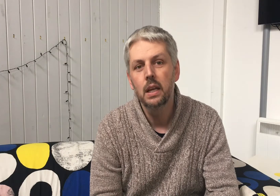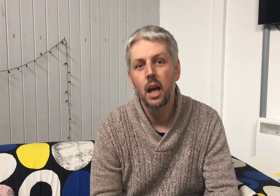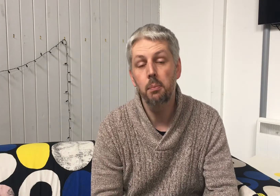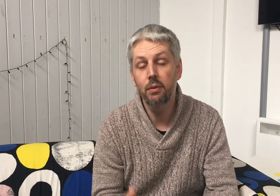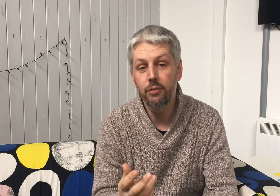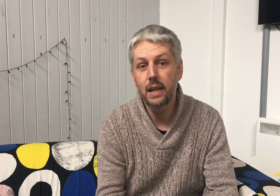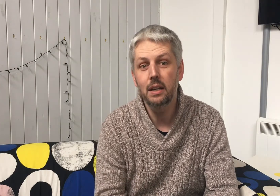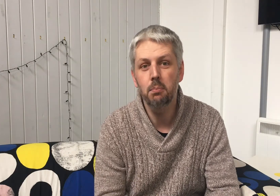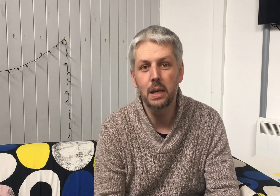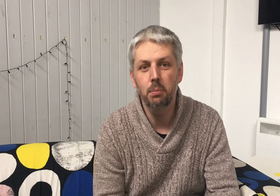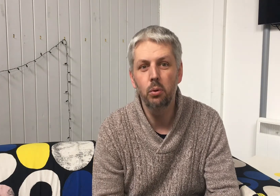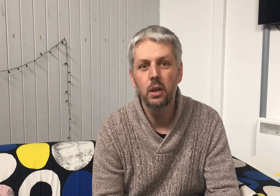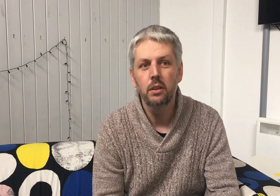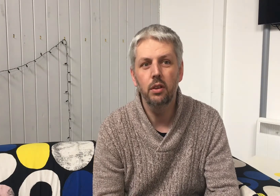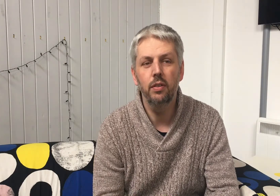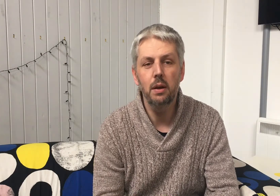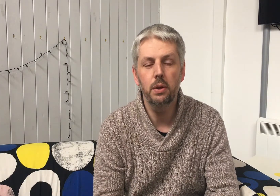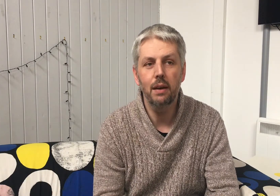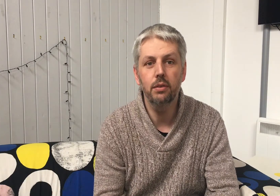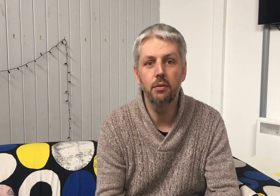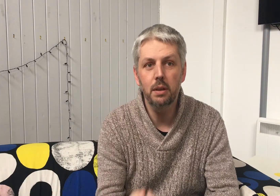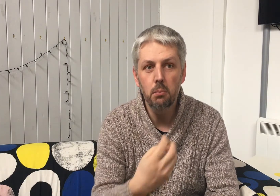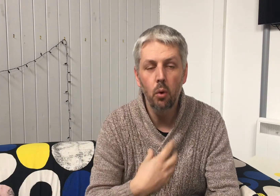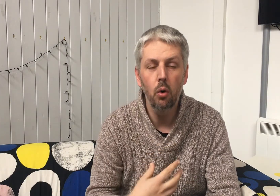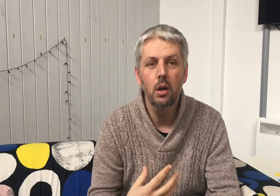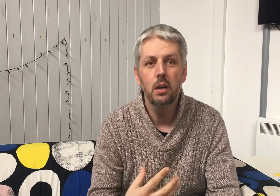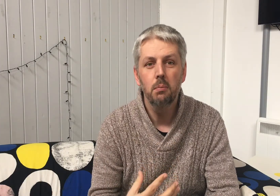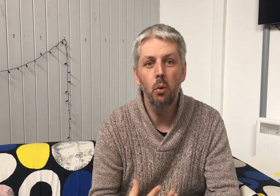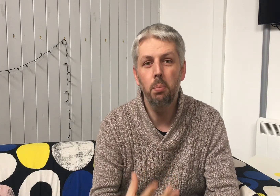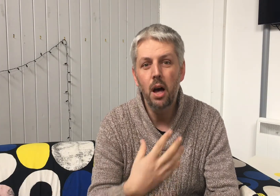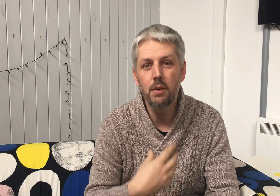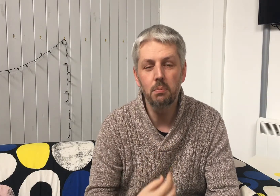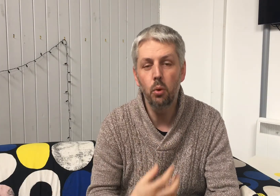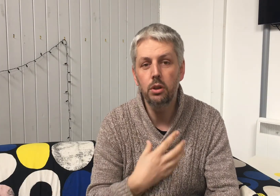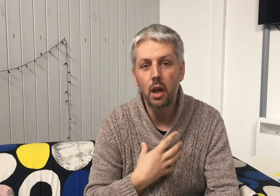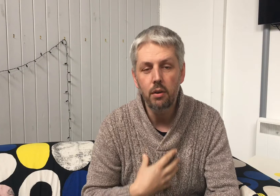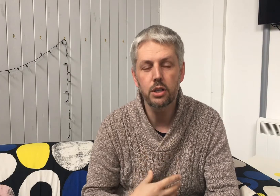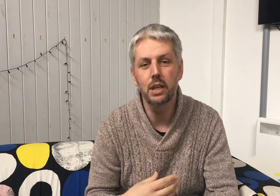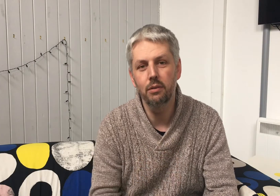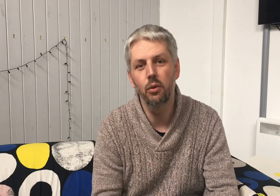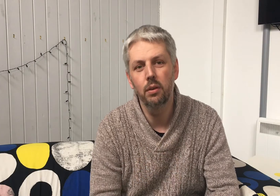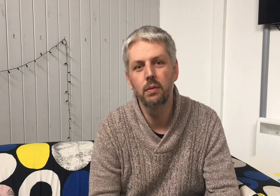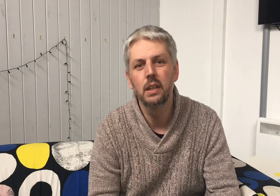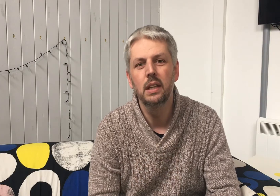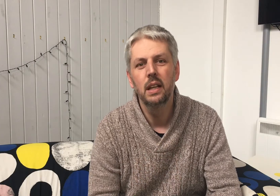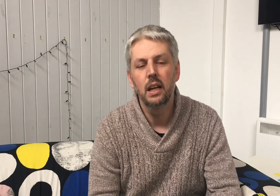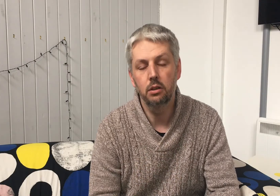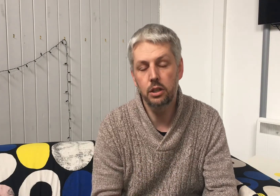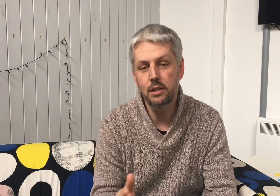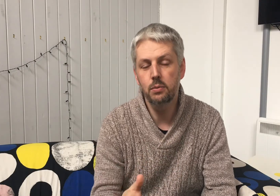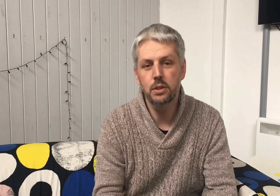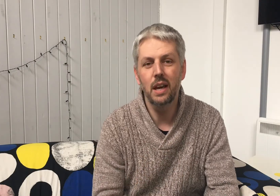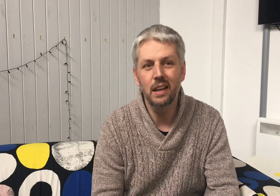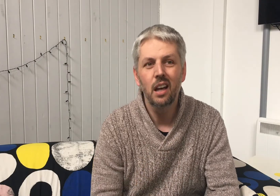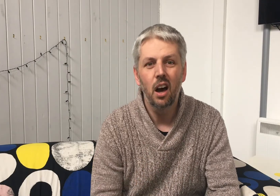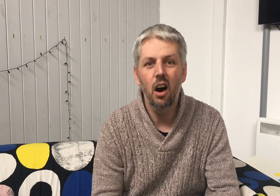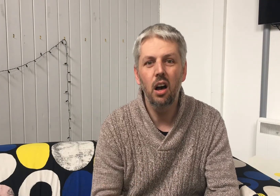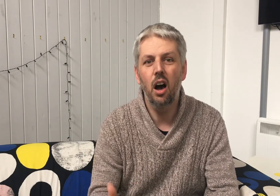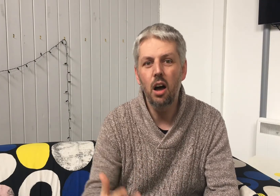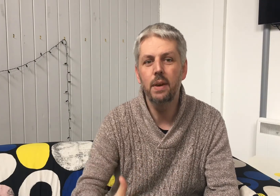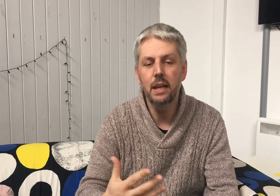hungry, but feeding people so that they would have something more permanent, more nourishing for them. Jesus was